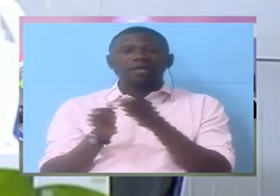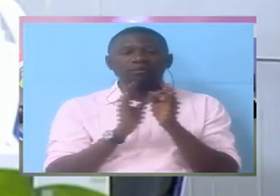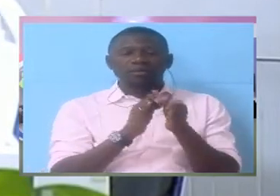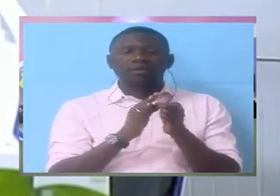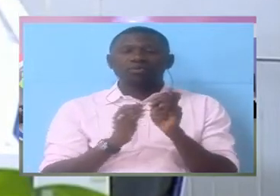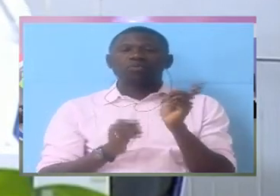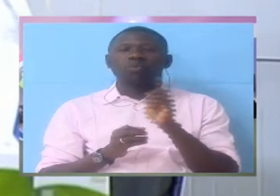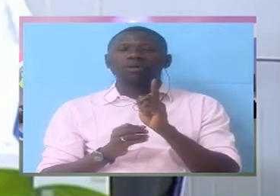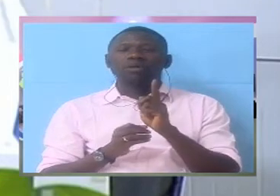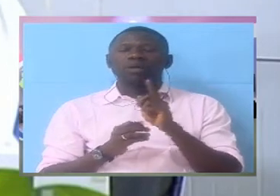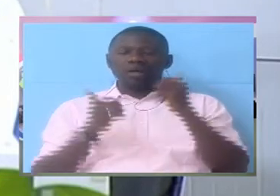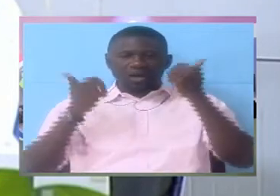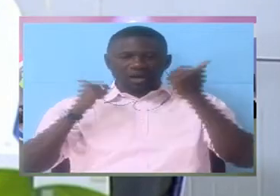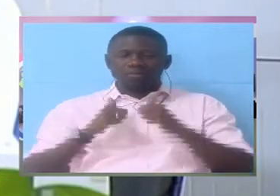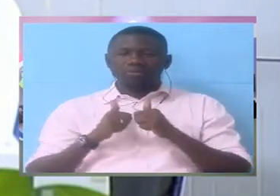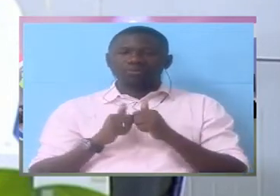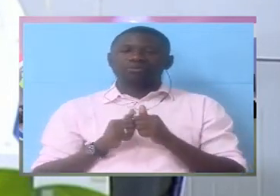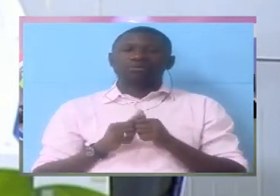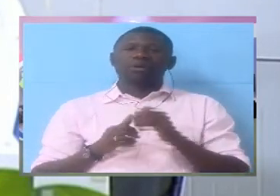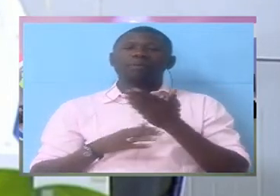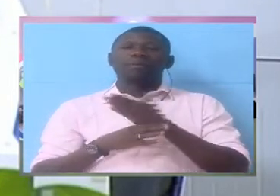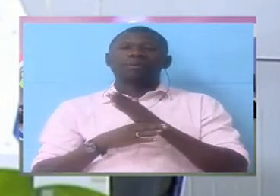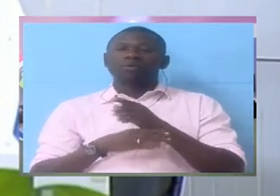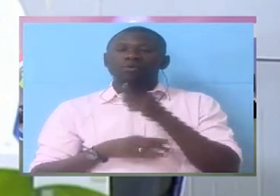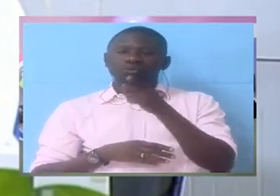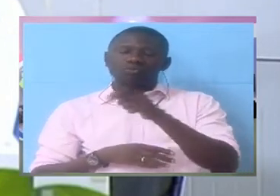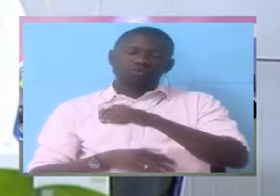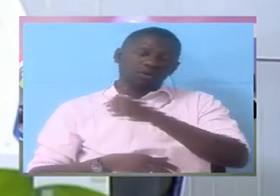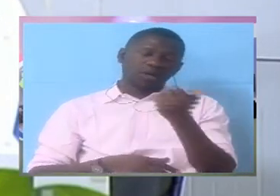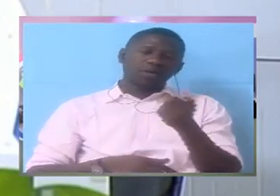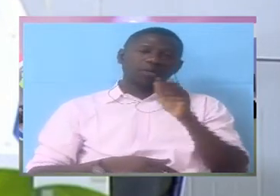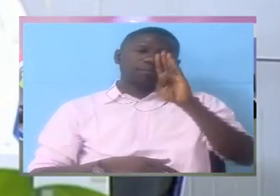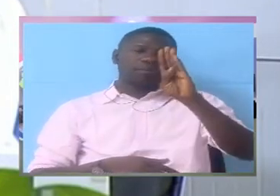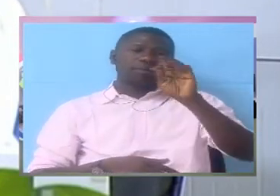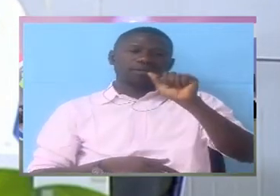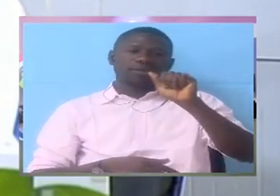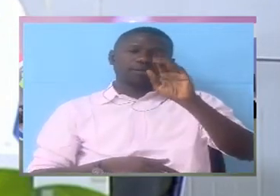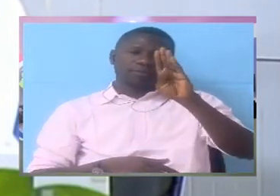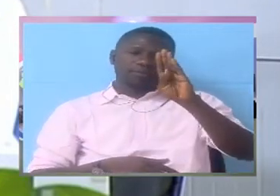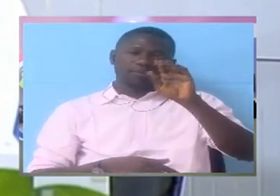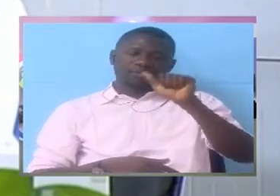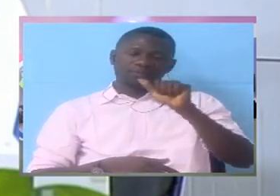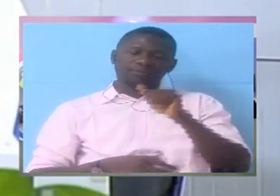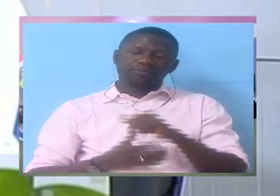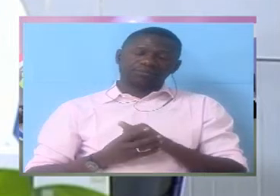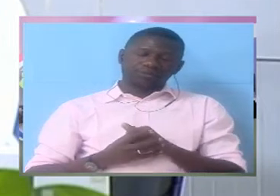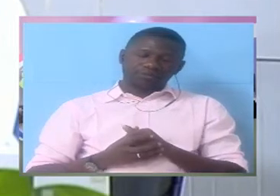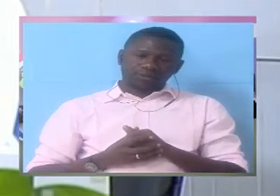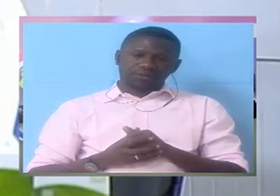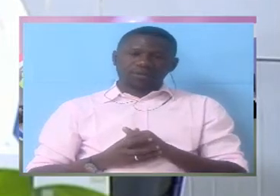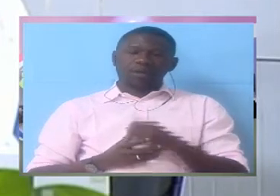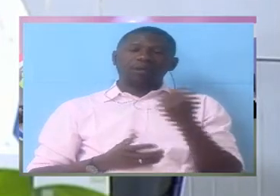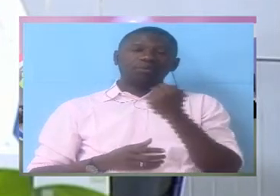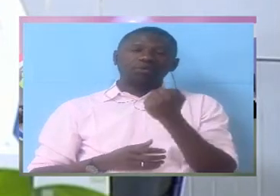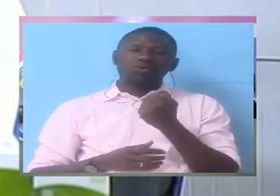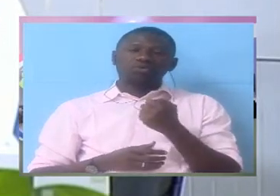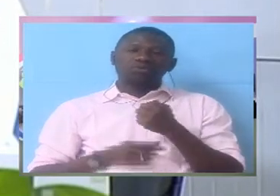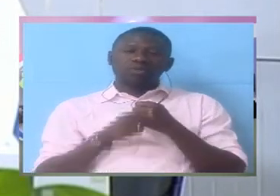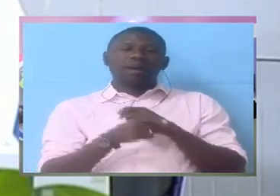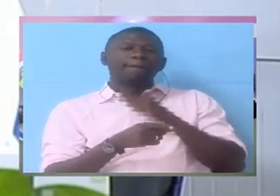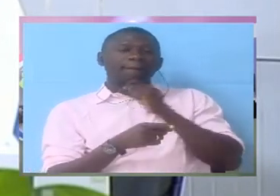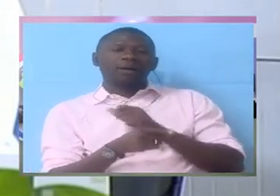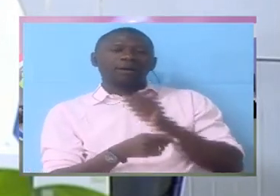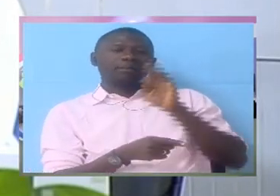Baba. Ite ni Baba. No, Baba is a brother. We are from the same place. Baba mumbadi mweleti mbota. That